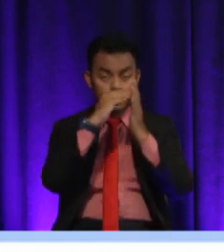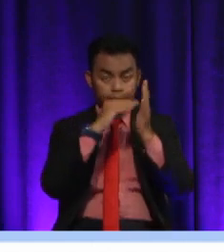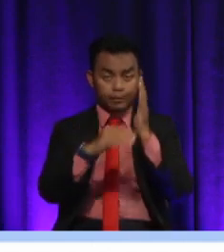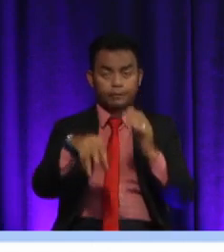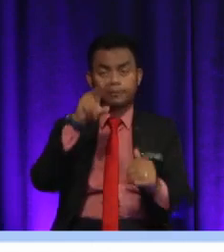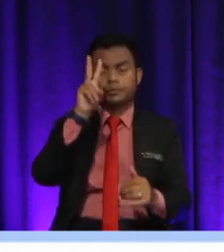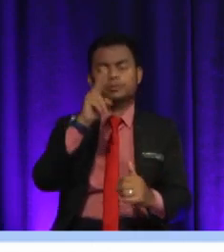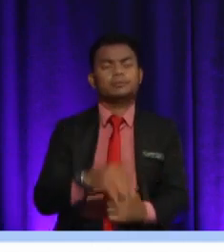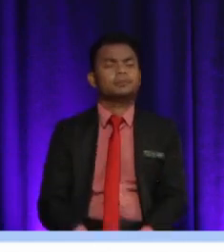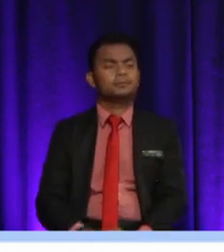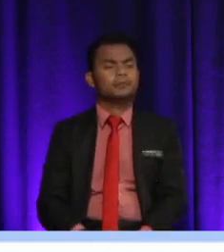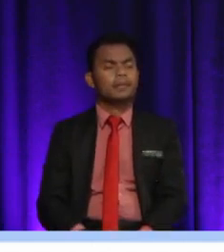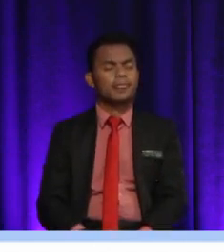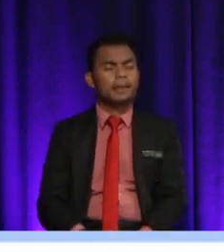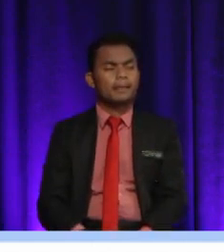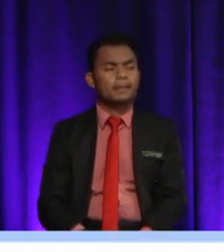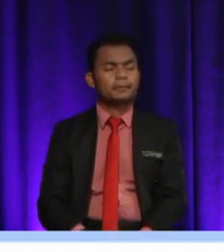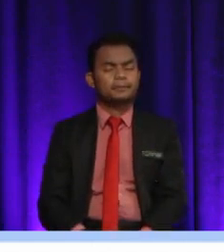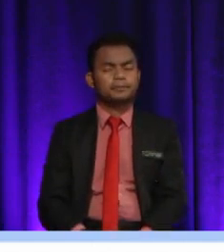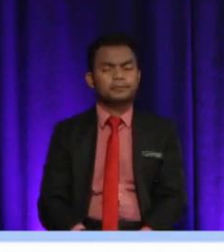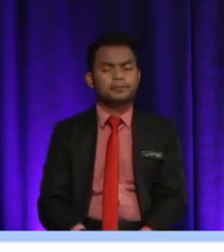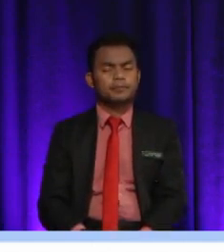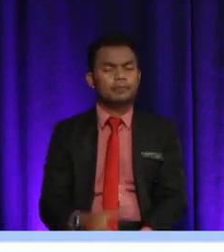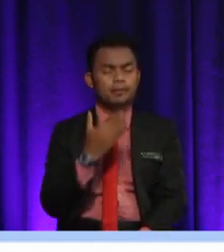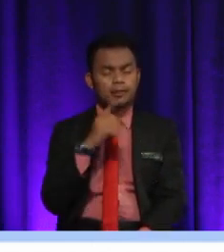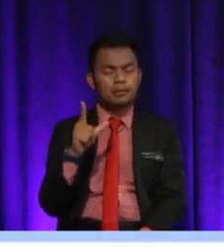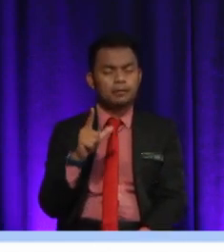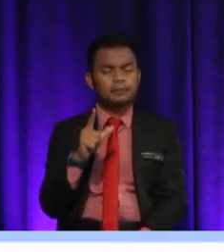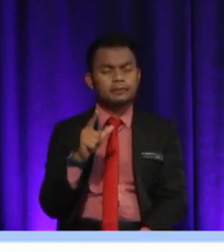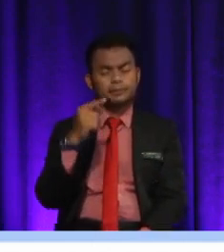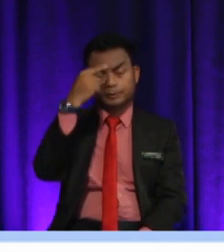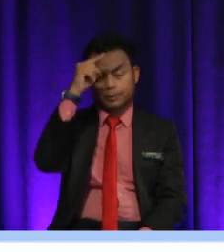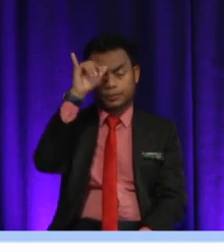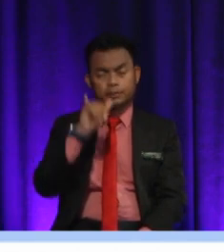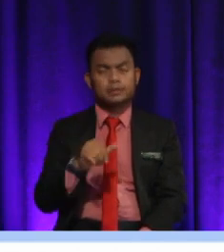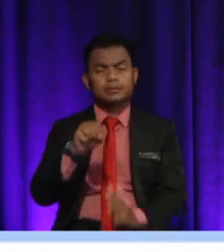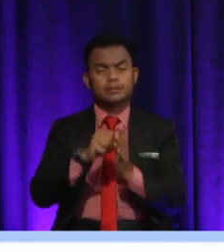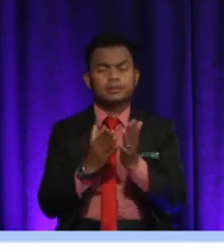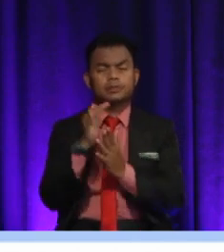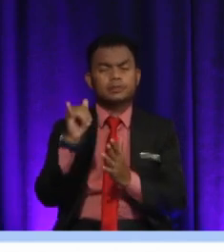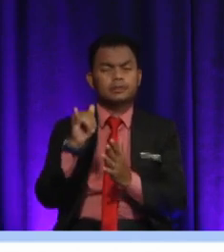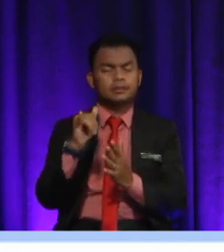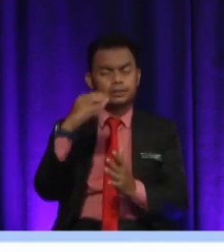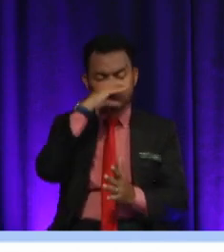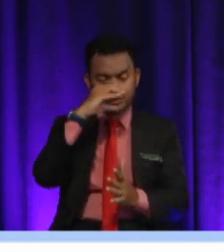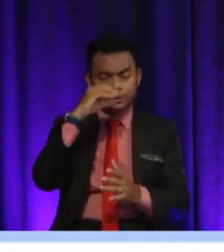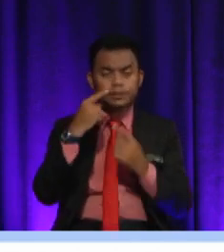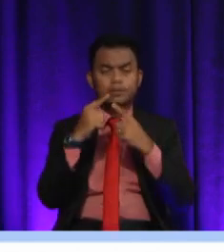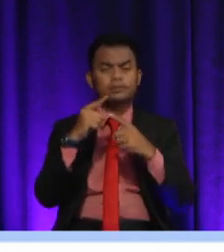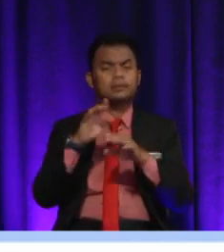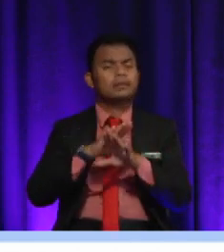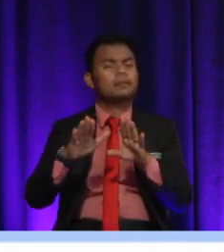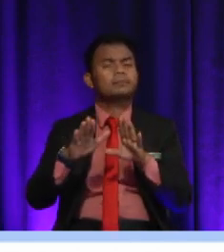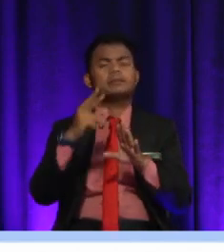2. So that's the next step. Okay, then the next one, find the answer without looking